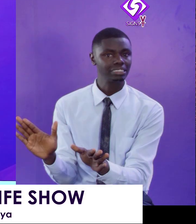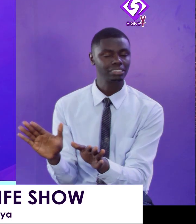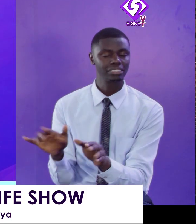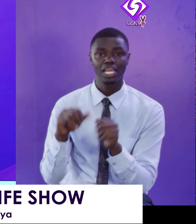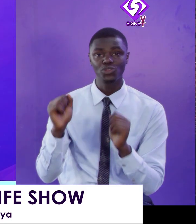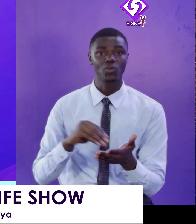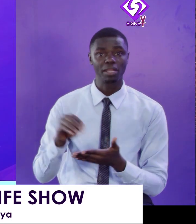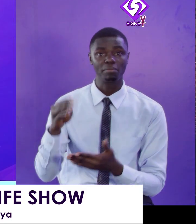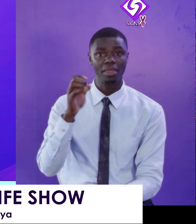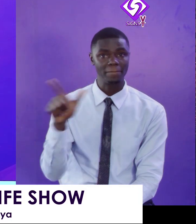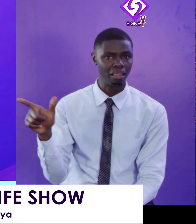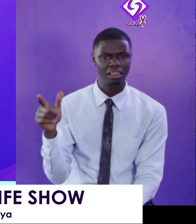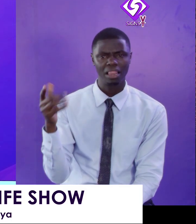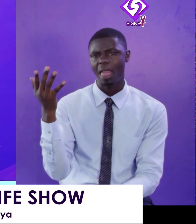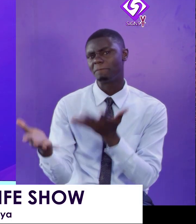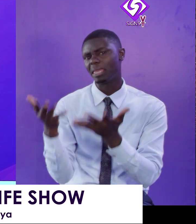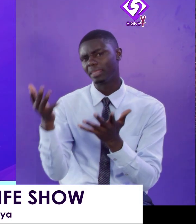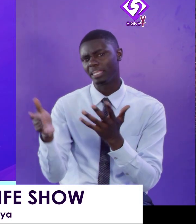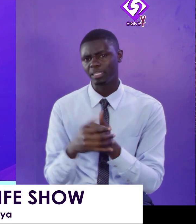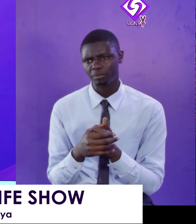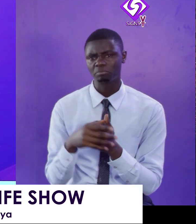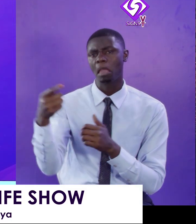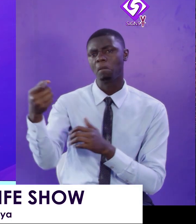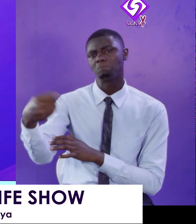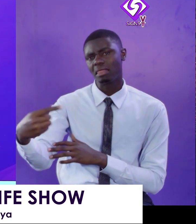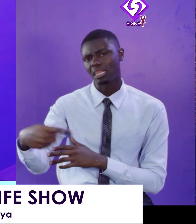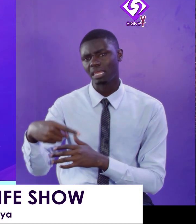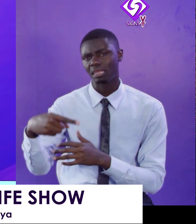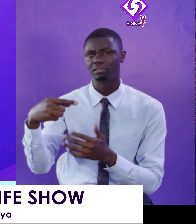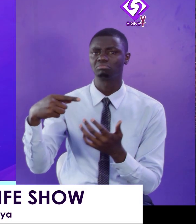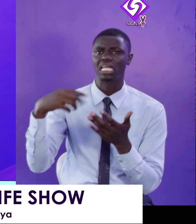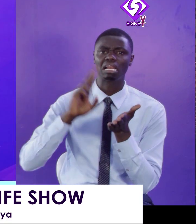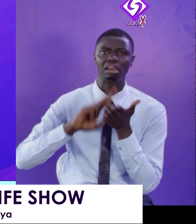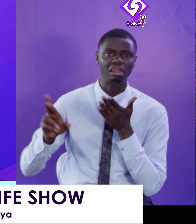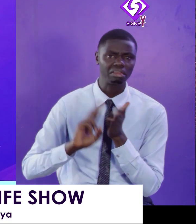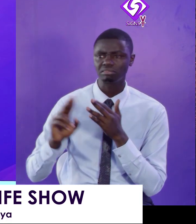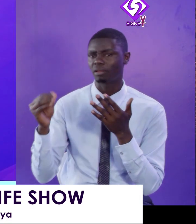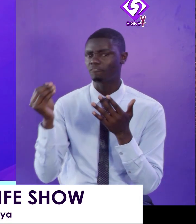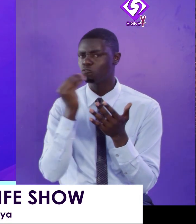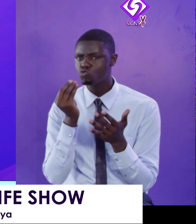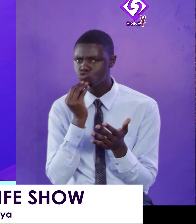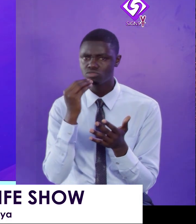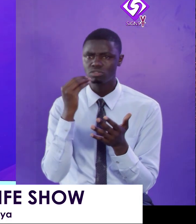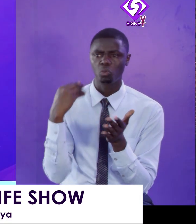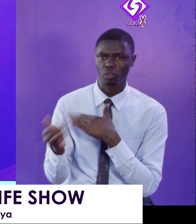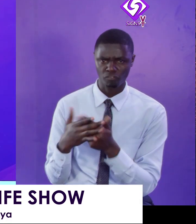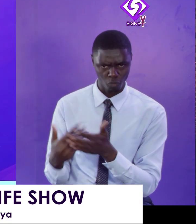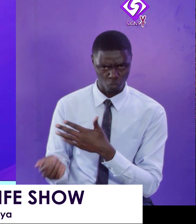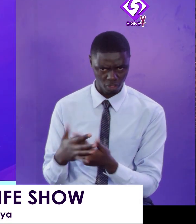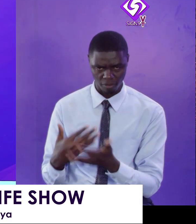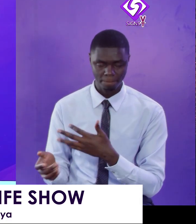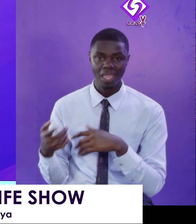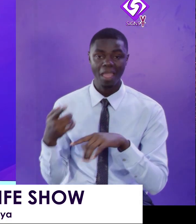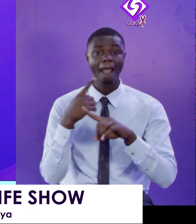your bill, probably your monthly bills, you can meet them. Cultivate that good financial